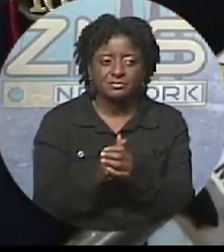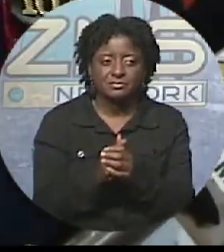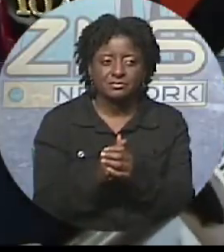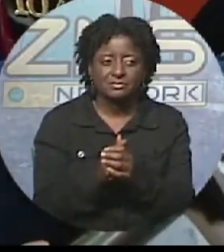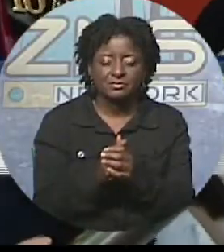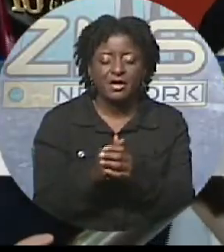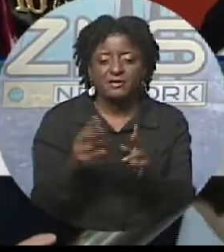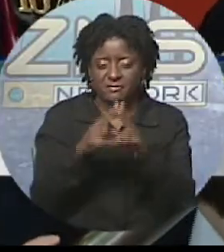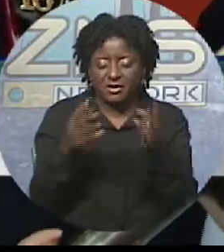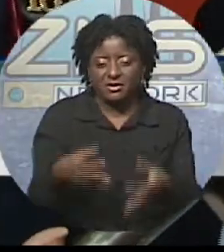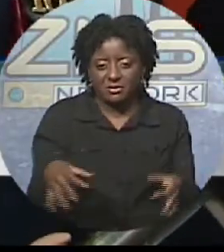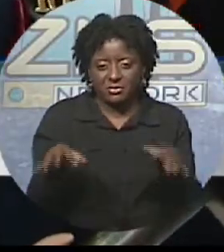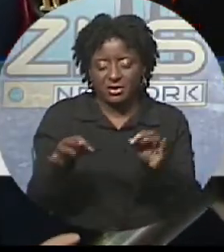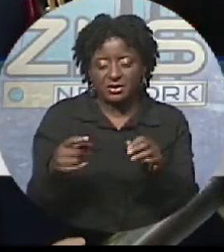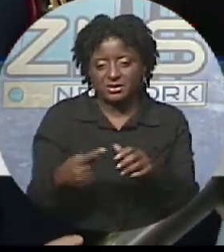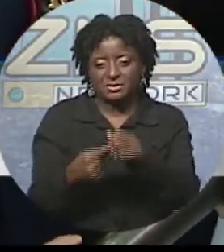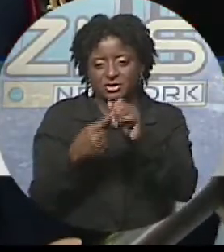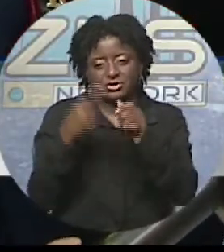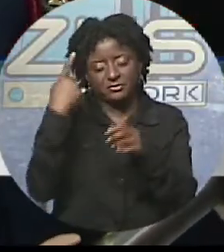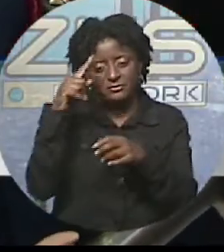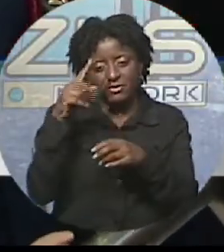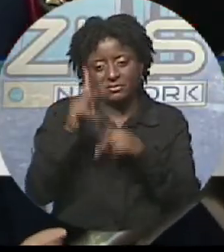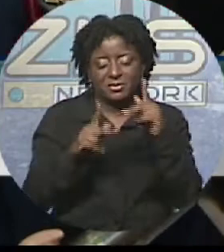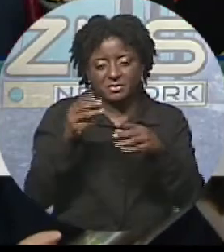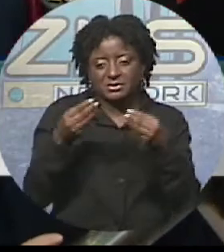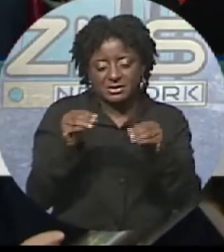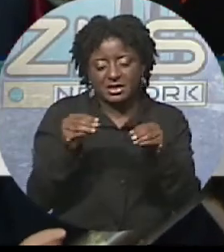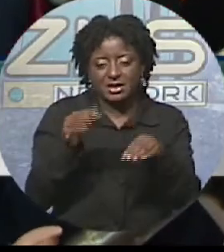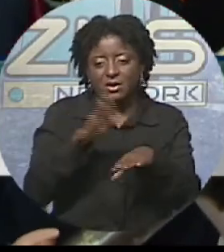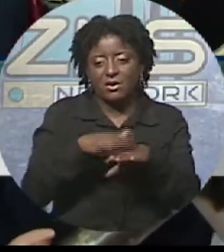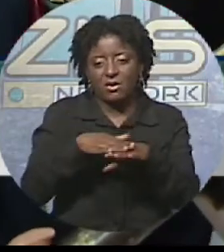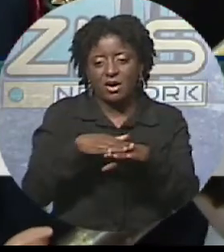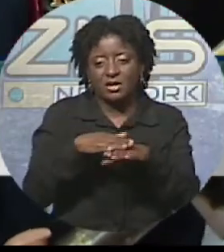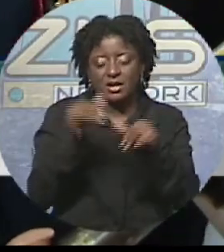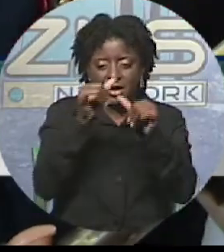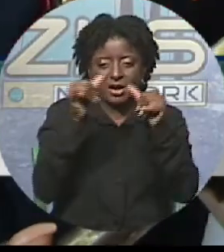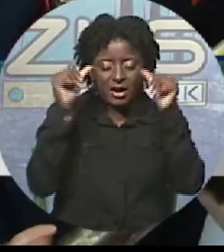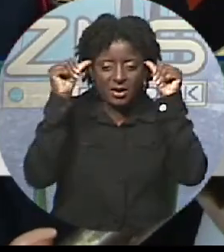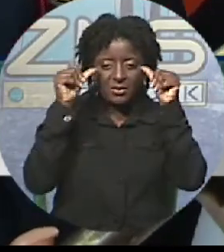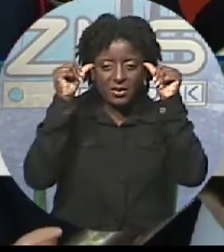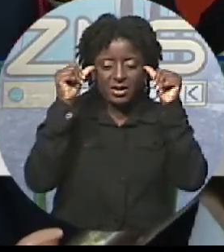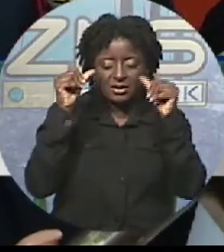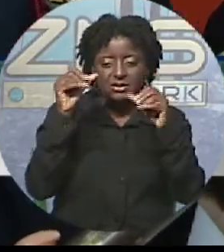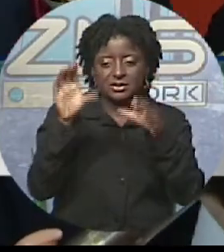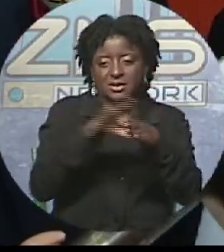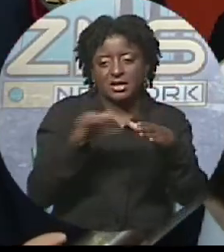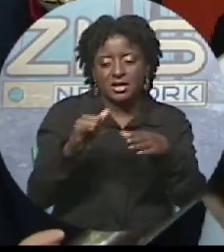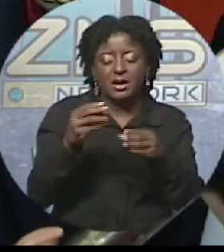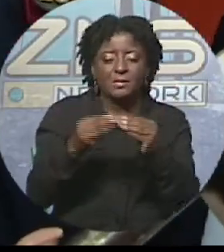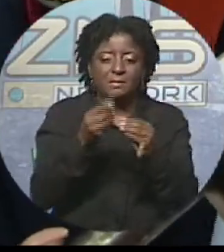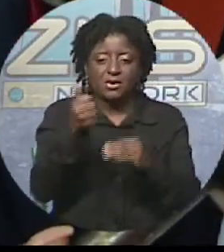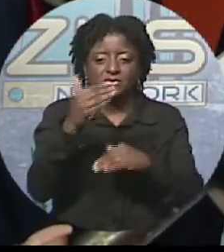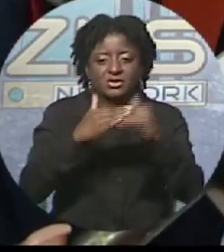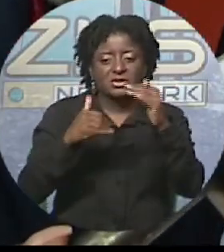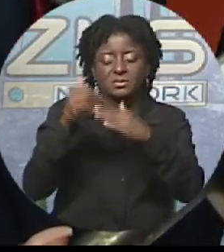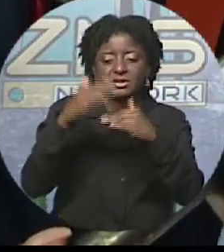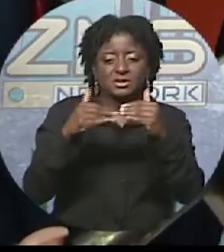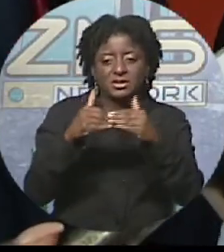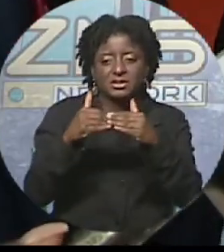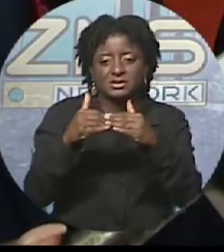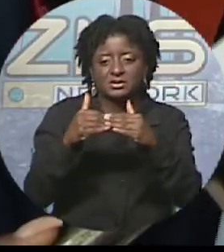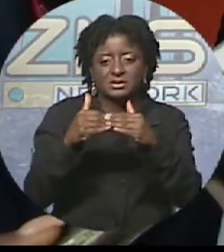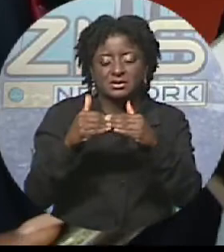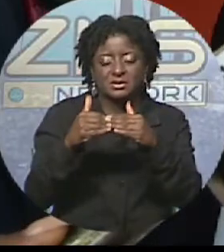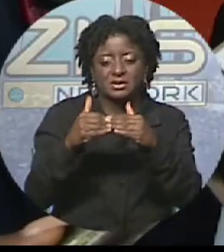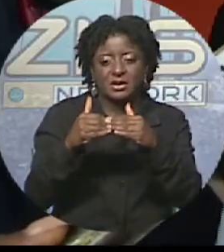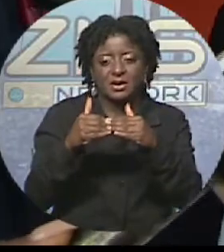for vendors on Arawak, because most of the buildings are built with stuff that's